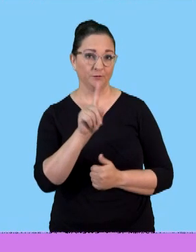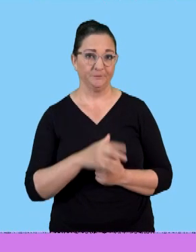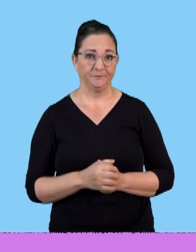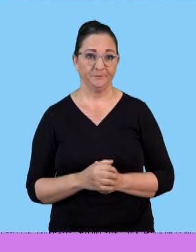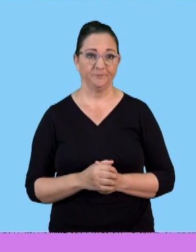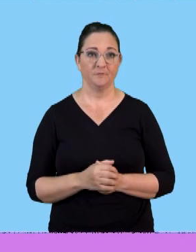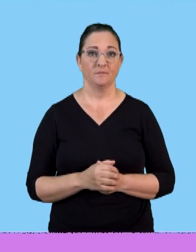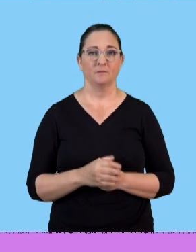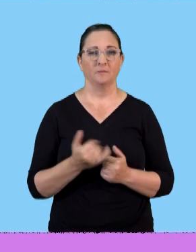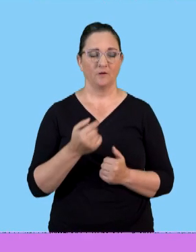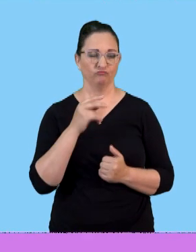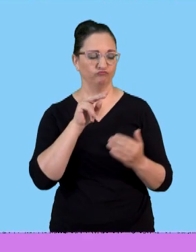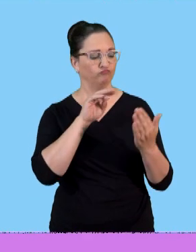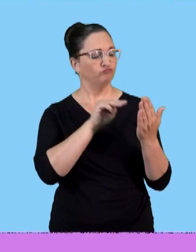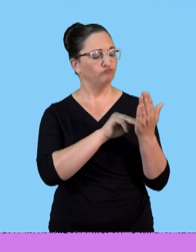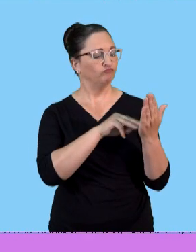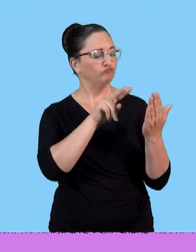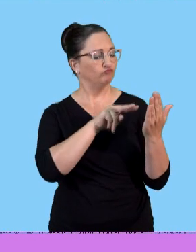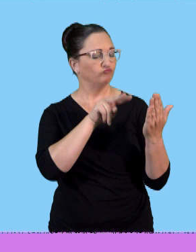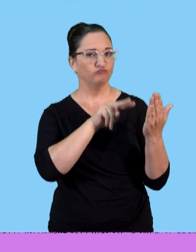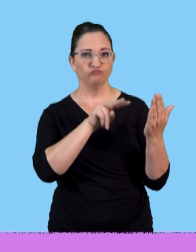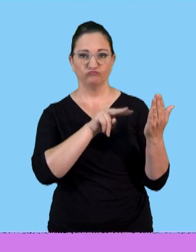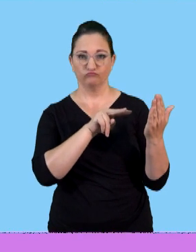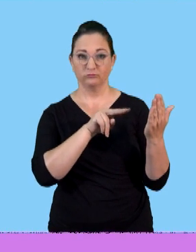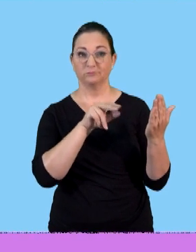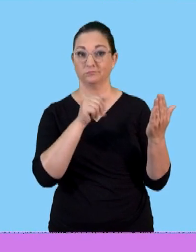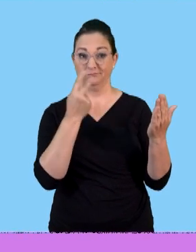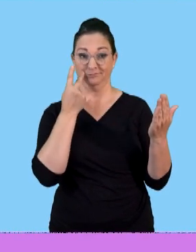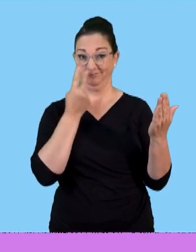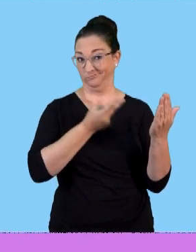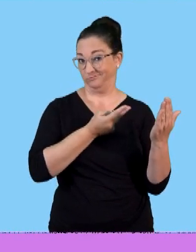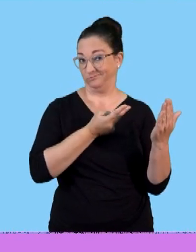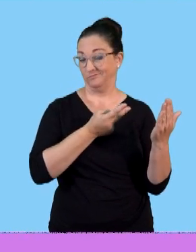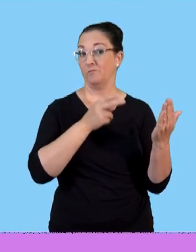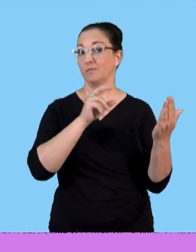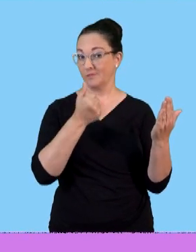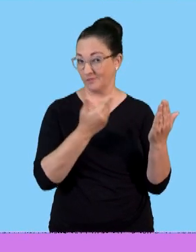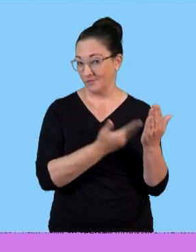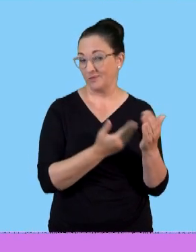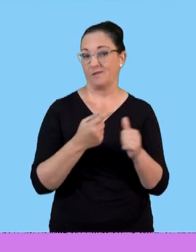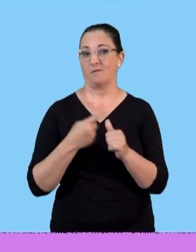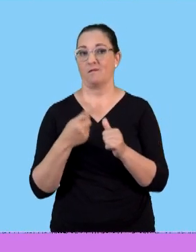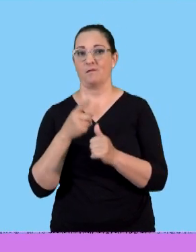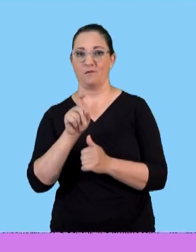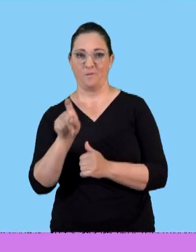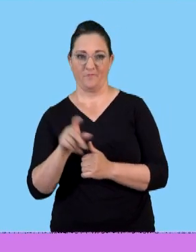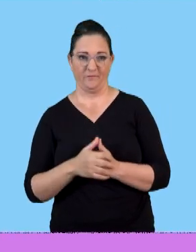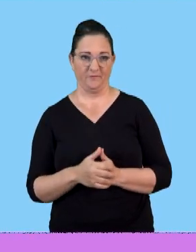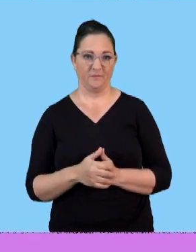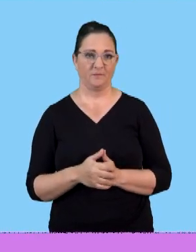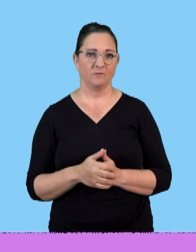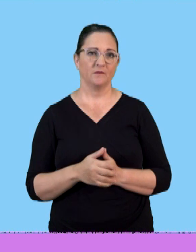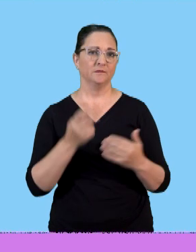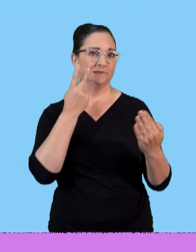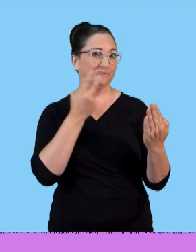here says, carefully study the map alongside, as we can see here, to answer the questions that follow. Now, when we